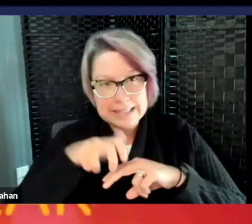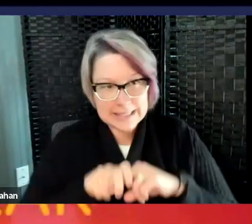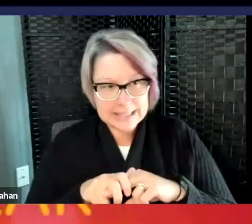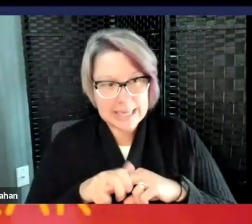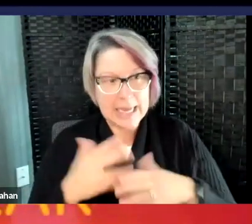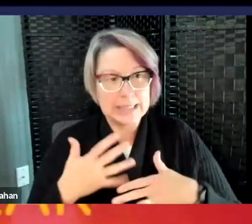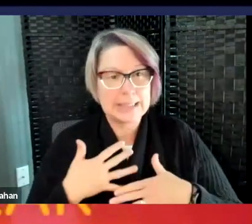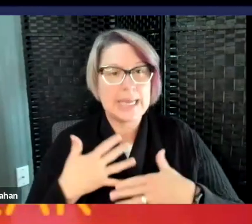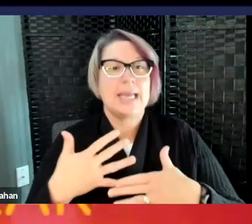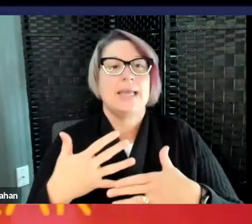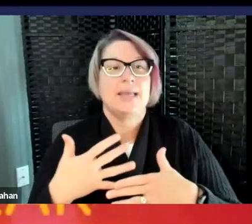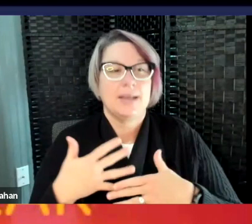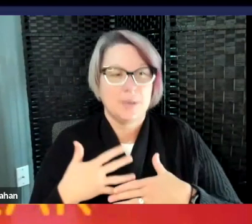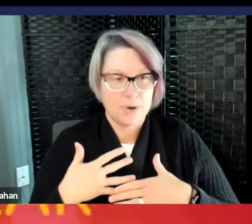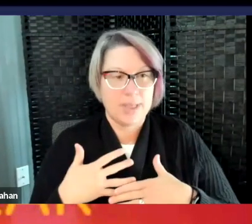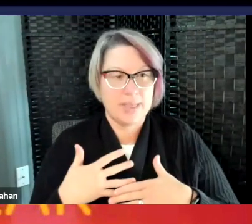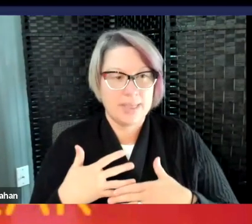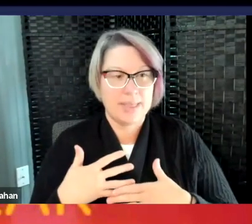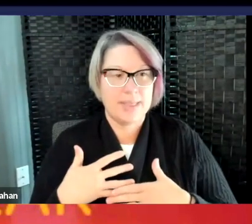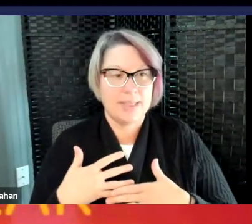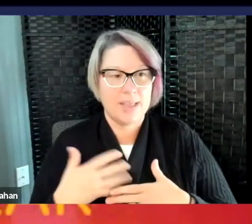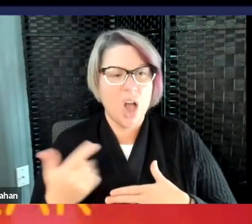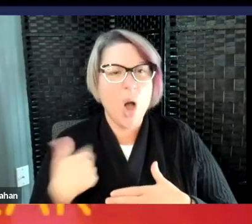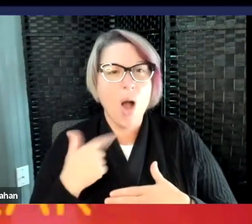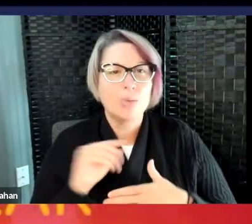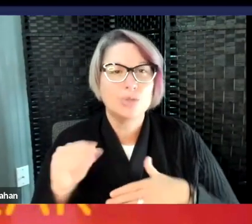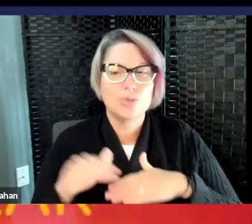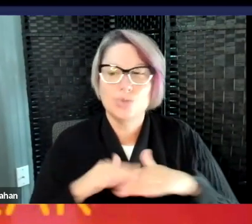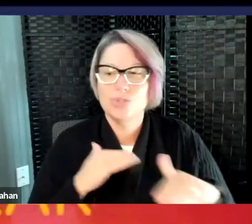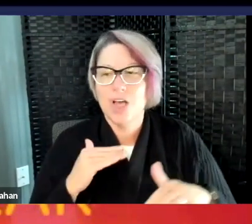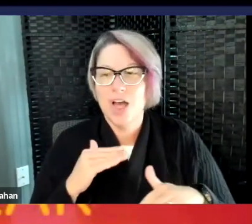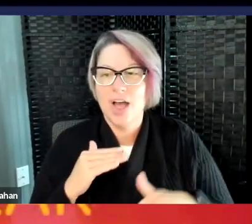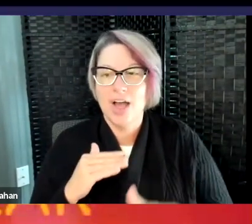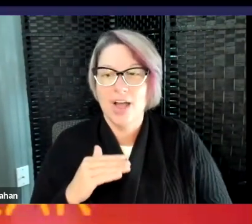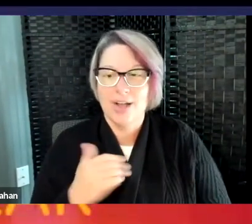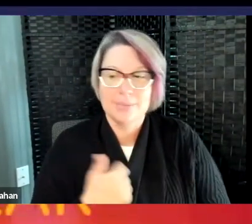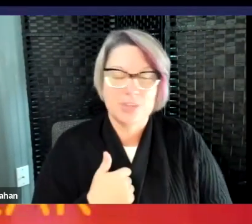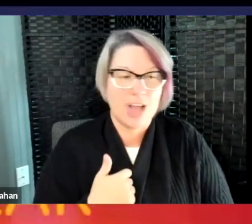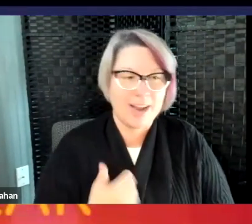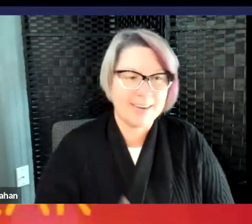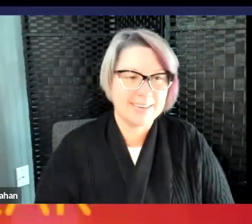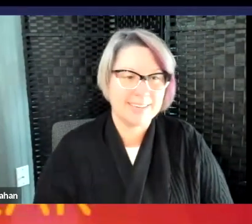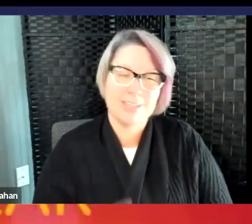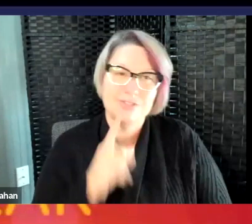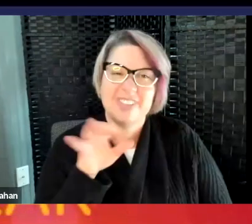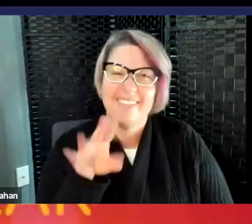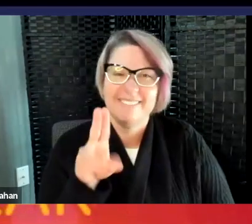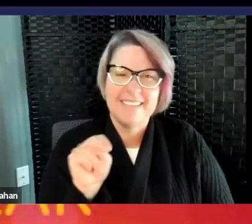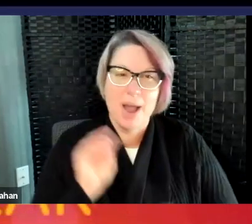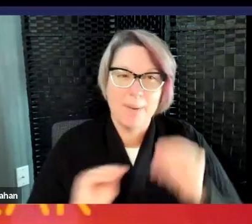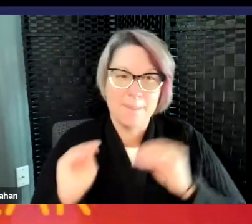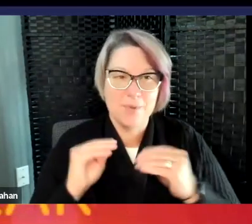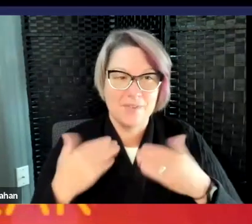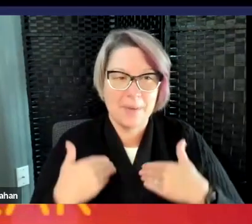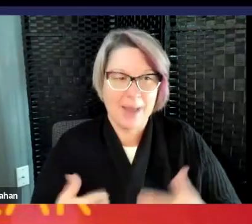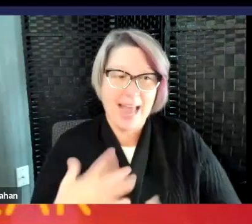breath. Hopefully you guys did this. Oh, I was going too slow. I'm sorry, Eden. Yeah, that was, it's really just for fun and to move our bodies. I like that